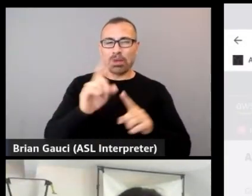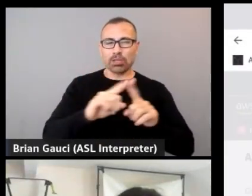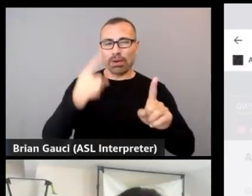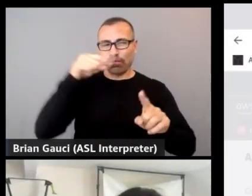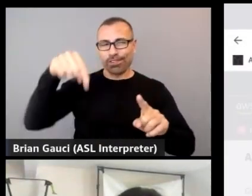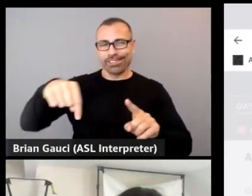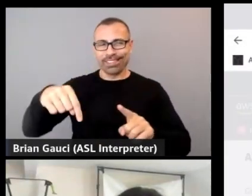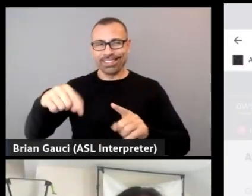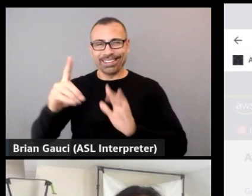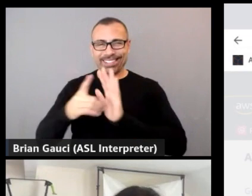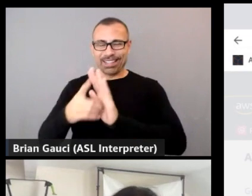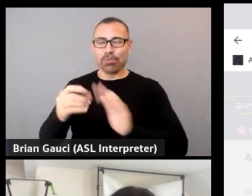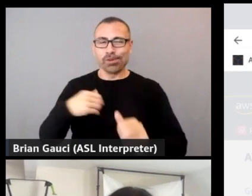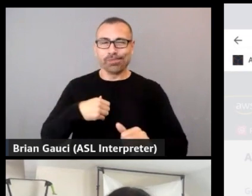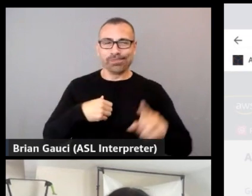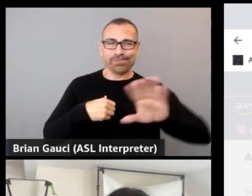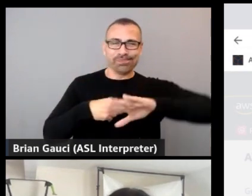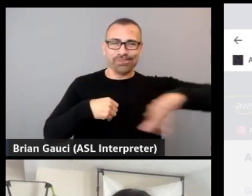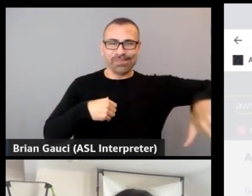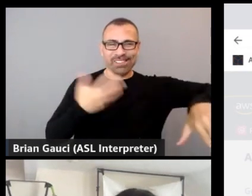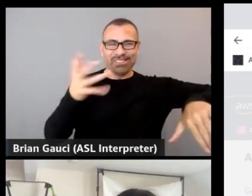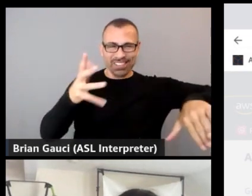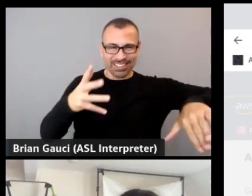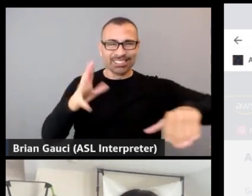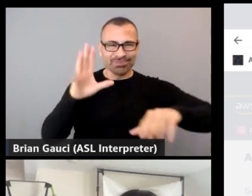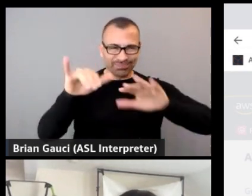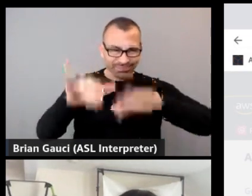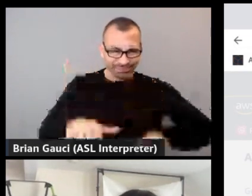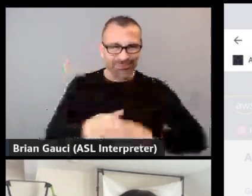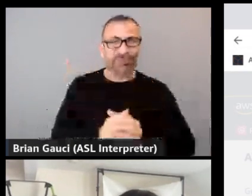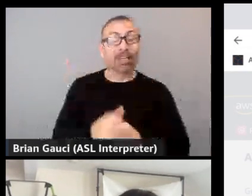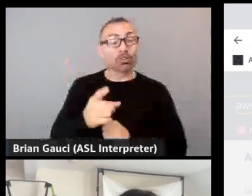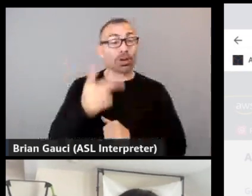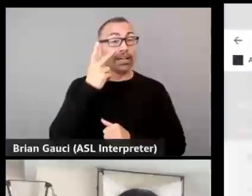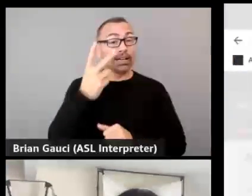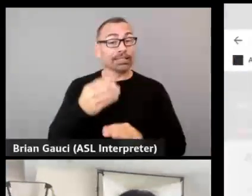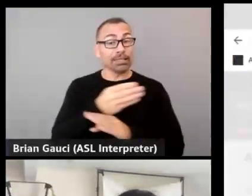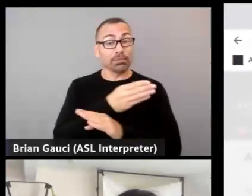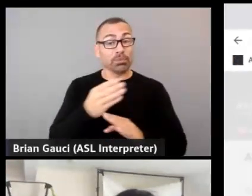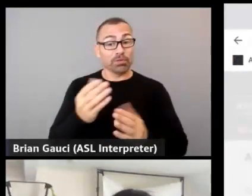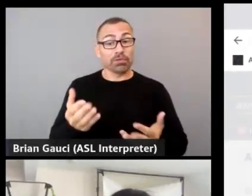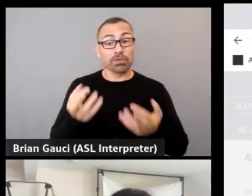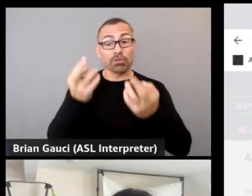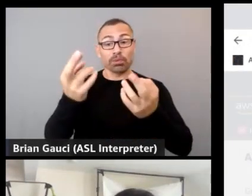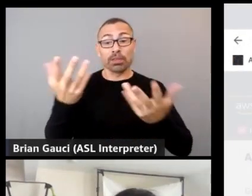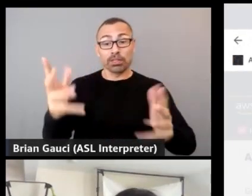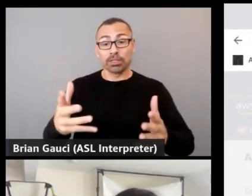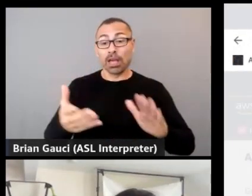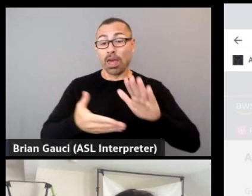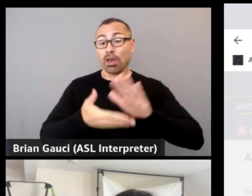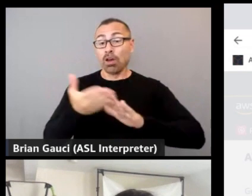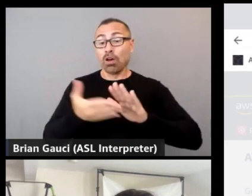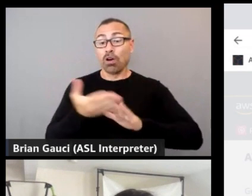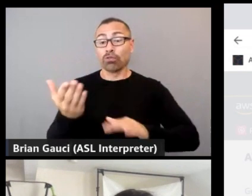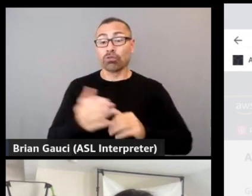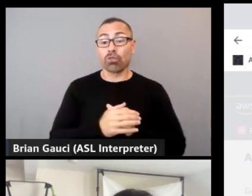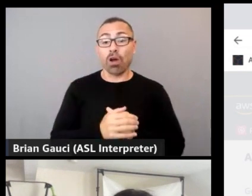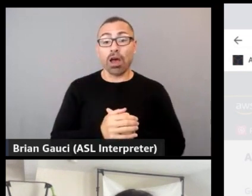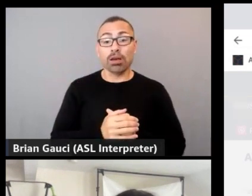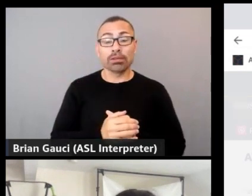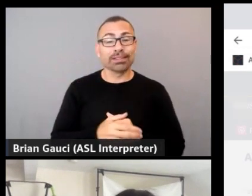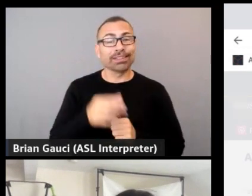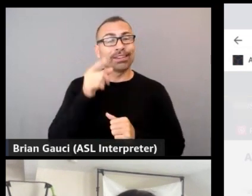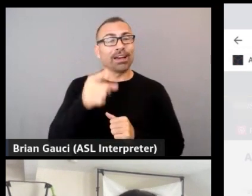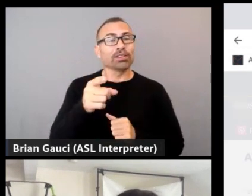hand, and boom, here it is. So I have previous recommendations that have run. And here you can see a set of what looks like data